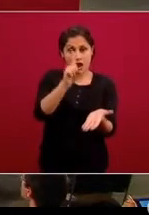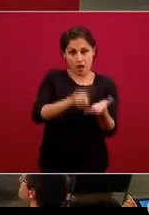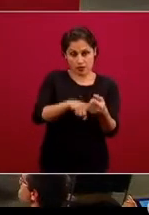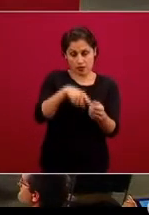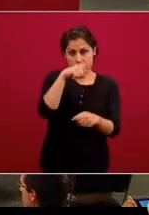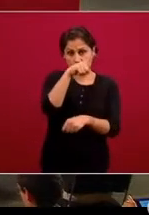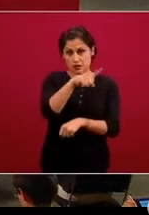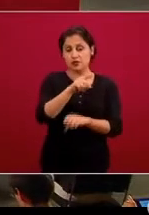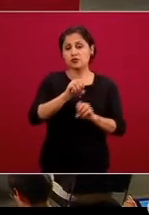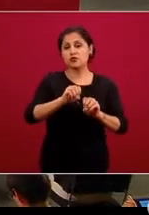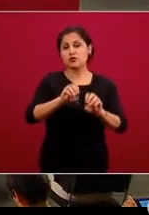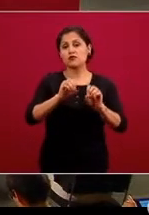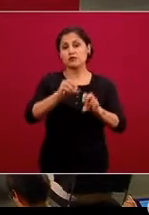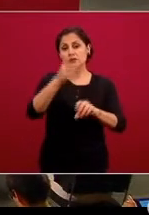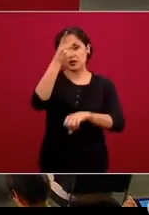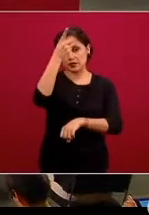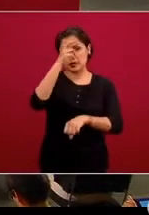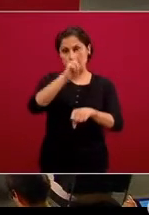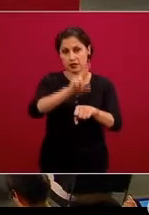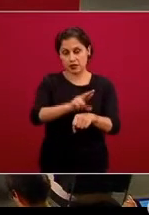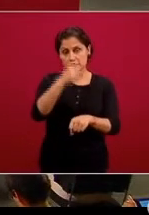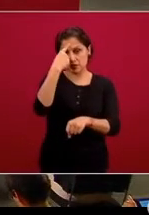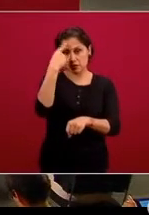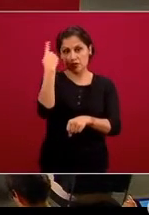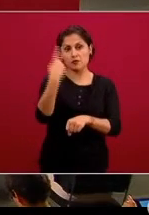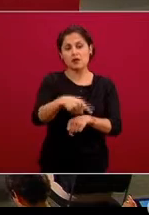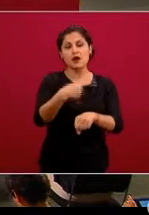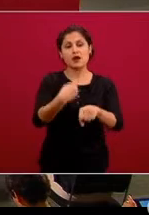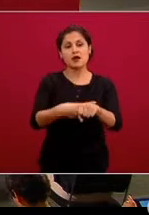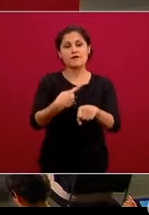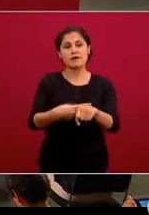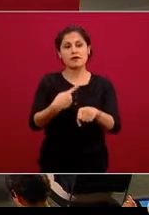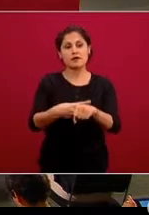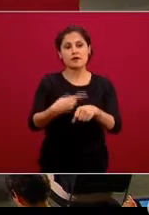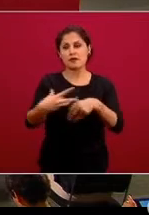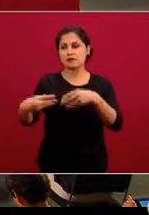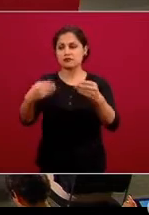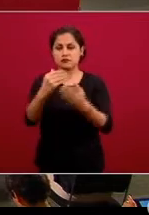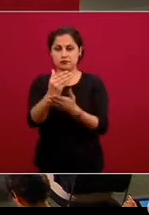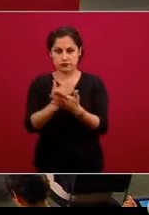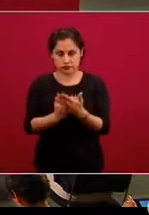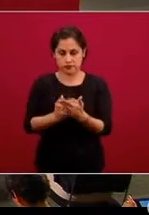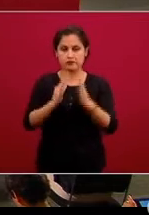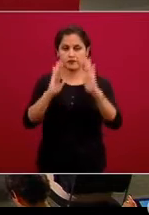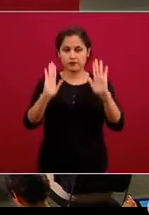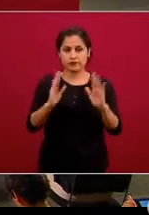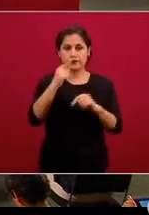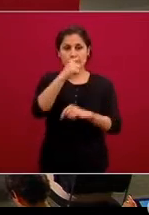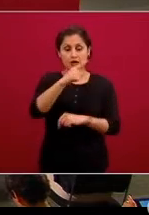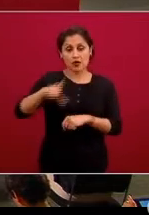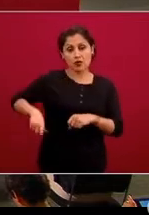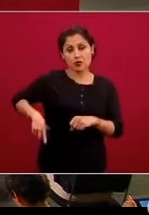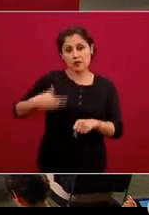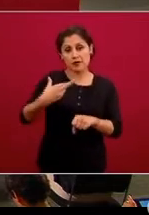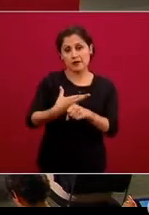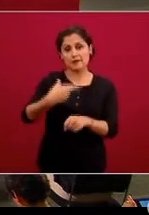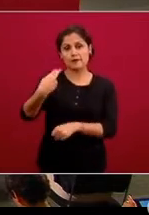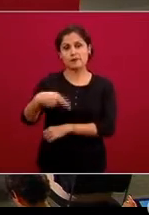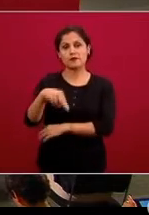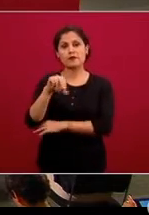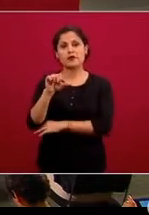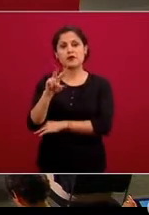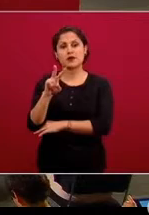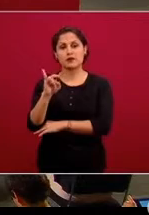under Ministry of Prevention and Protection of Health. We want to congratulate and we